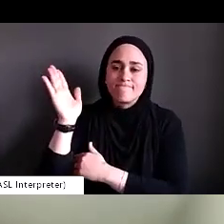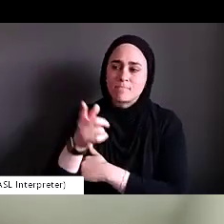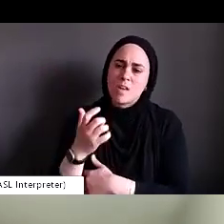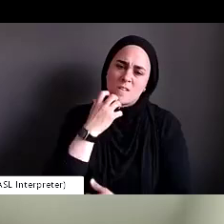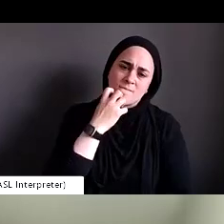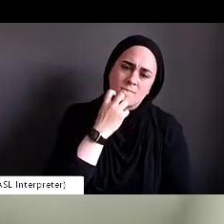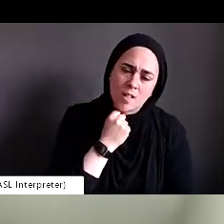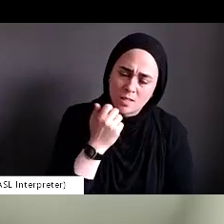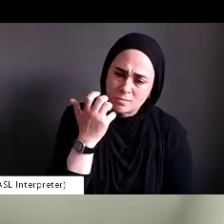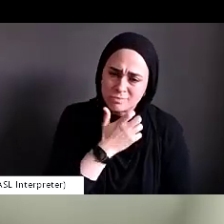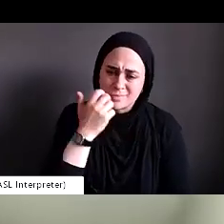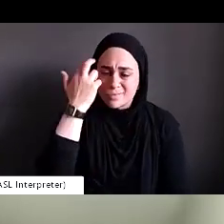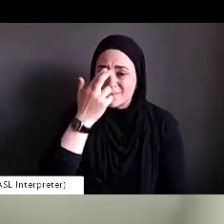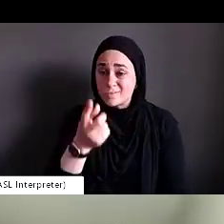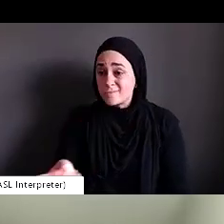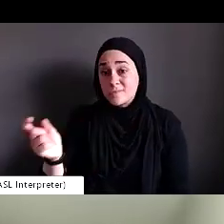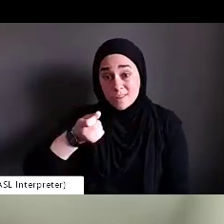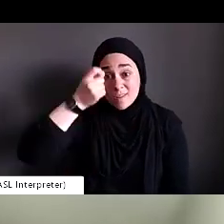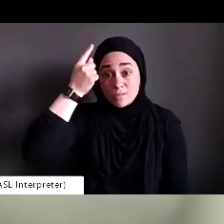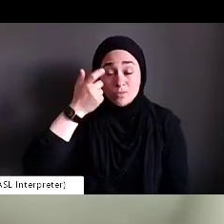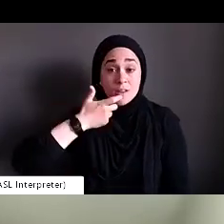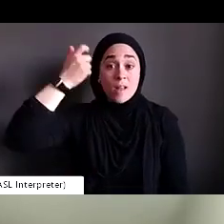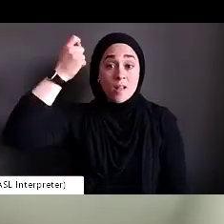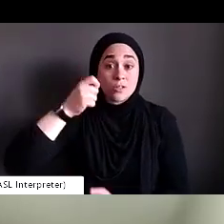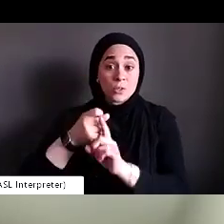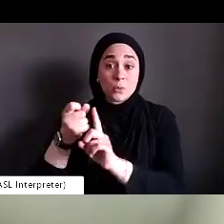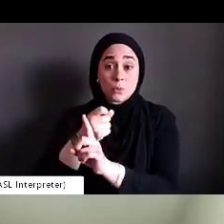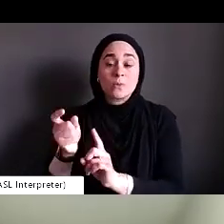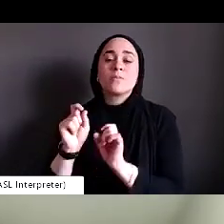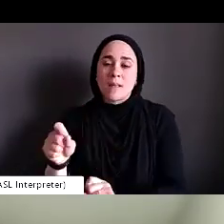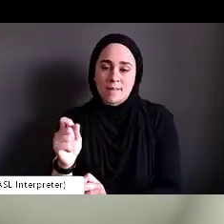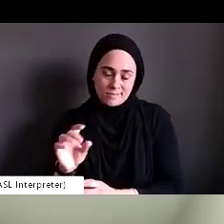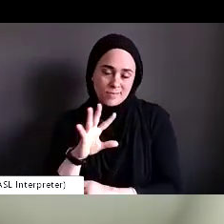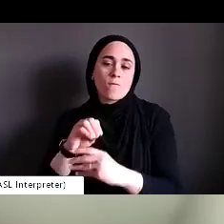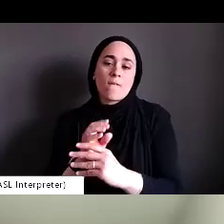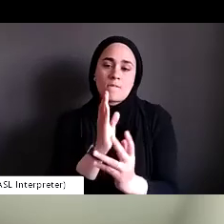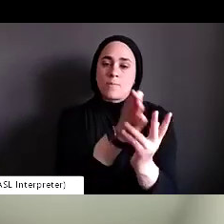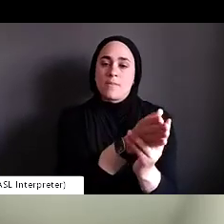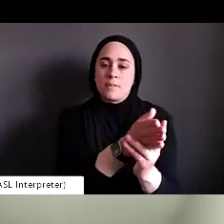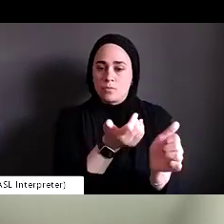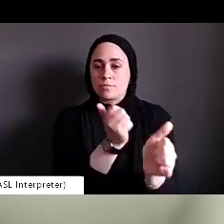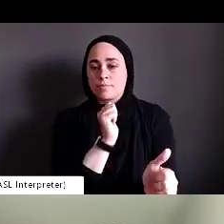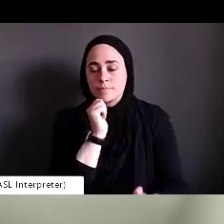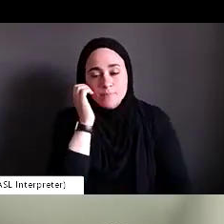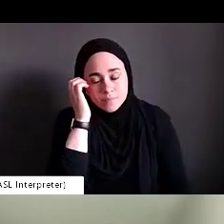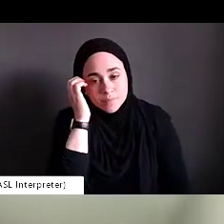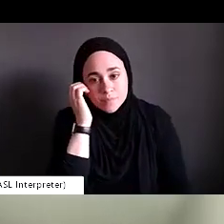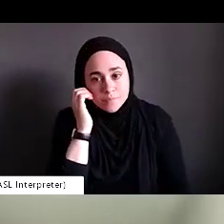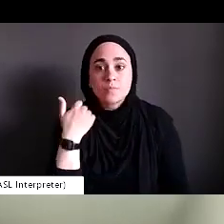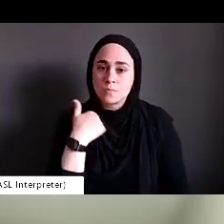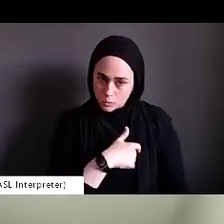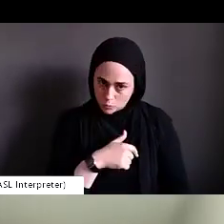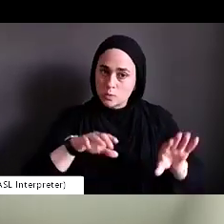understanding of elder abuse, they can have a hand in the prevention of elder abuse. So we are